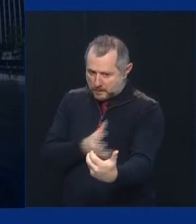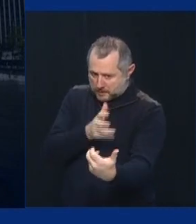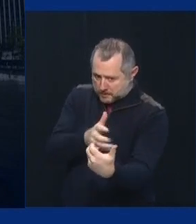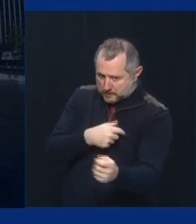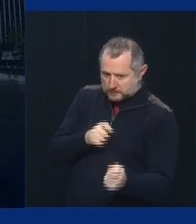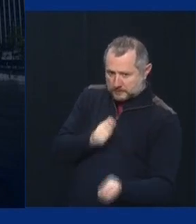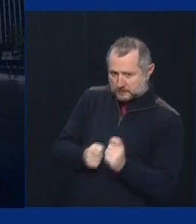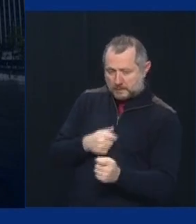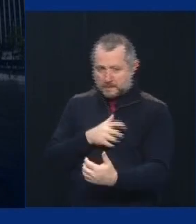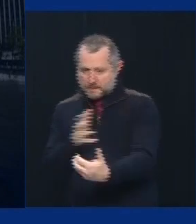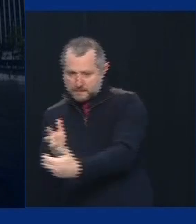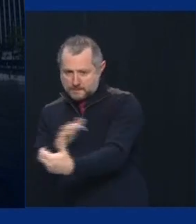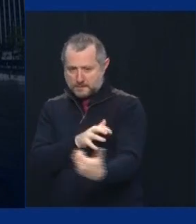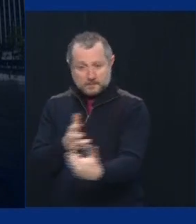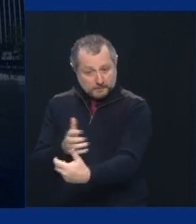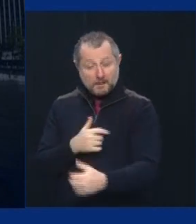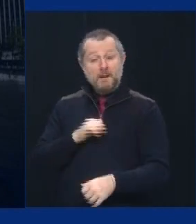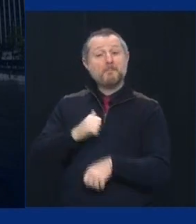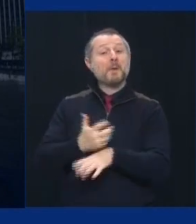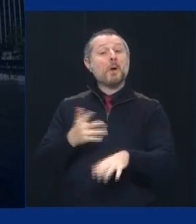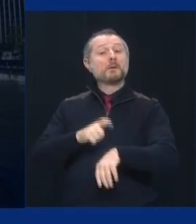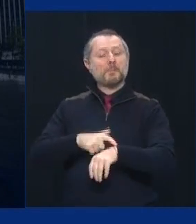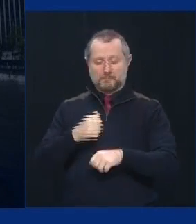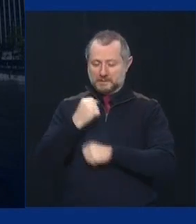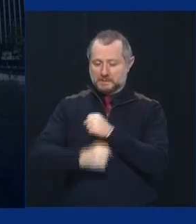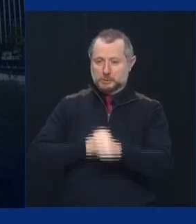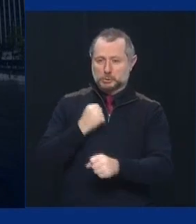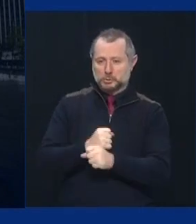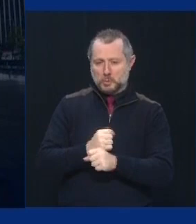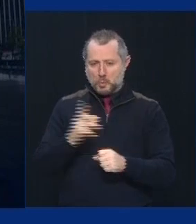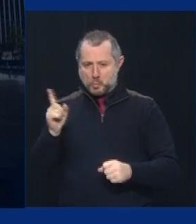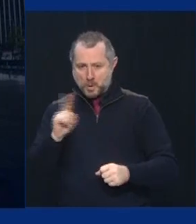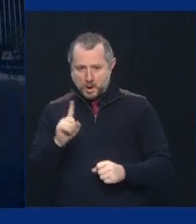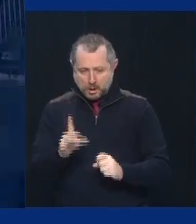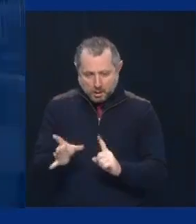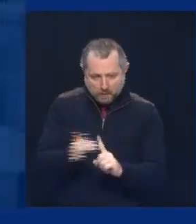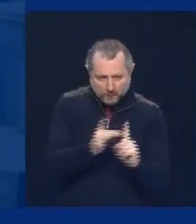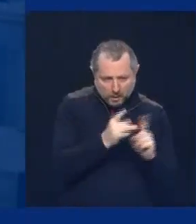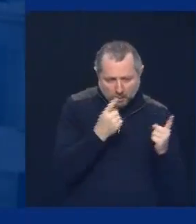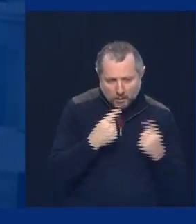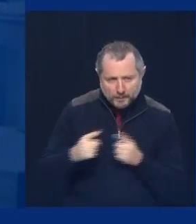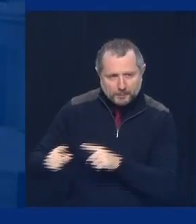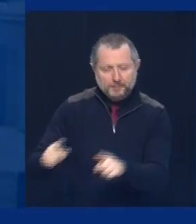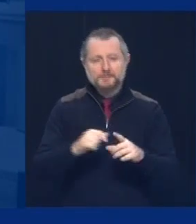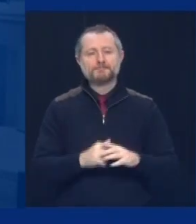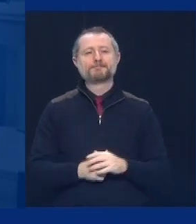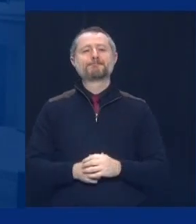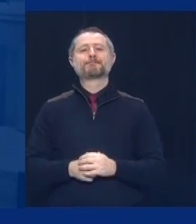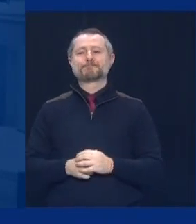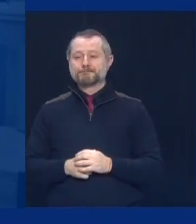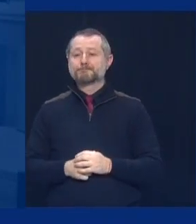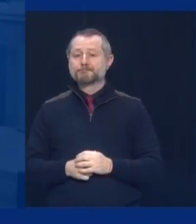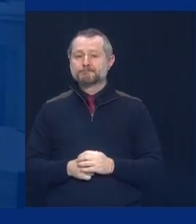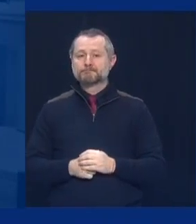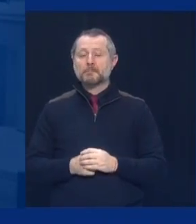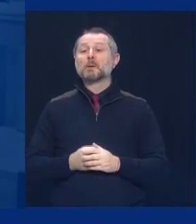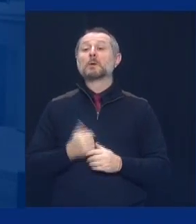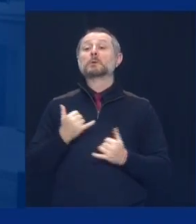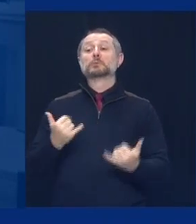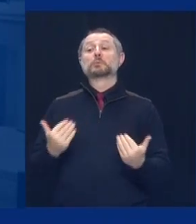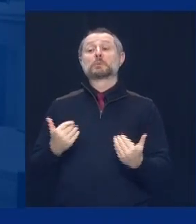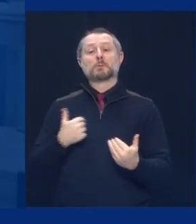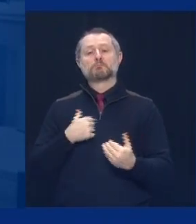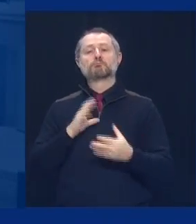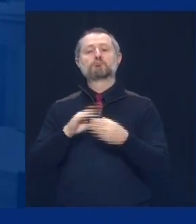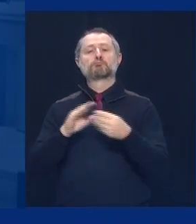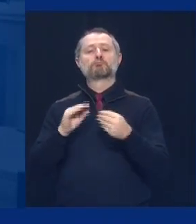pattern changes, and where the growth is occurring. The current numbers in